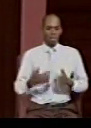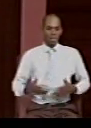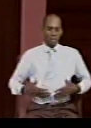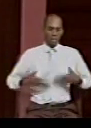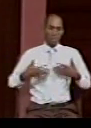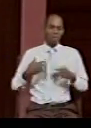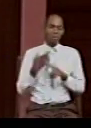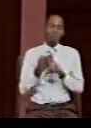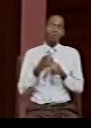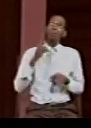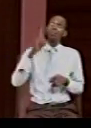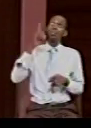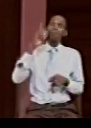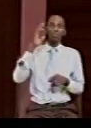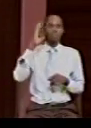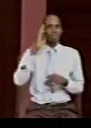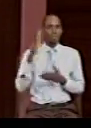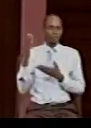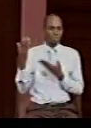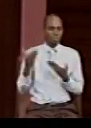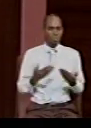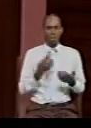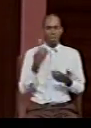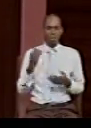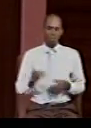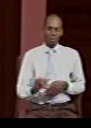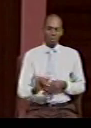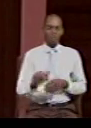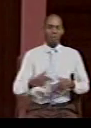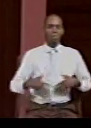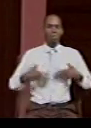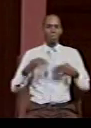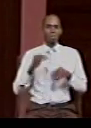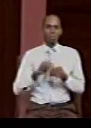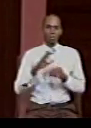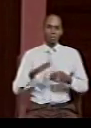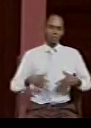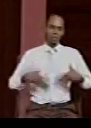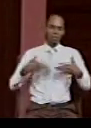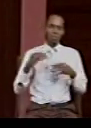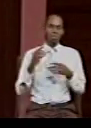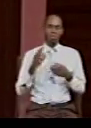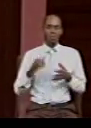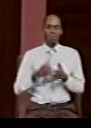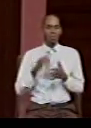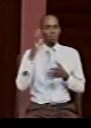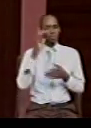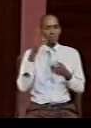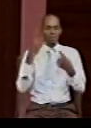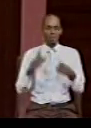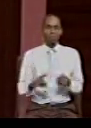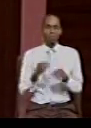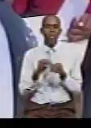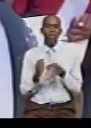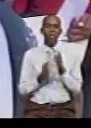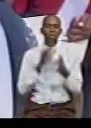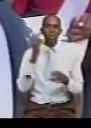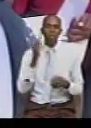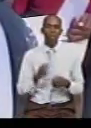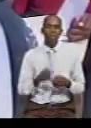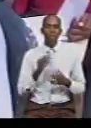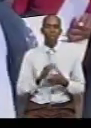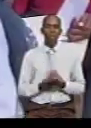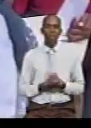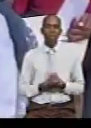will bring eternal life in your life. It will happen in Jesus'